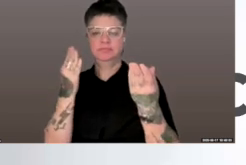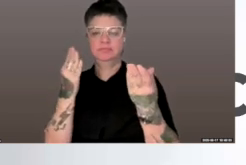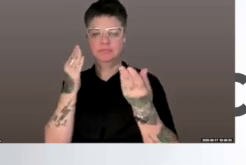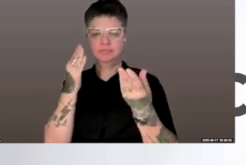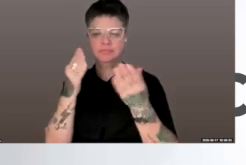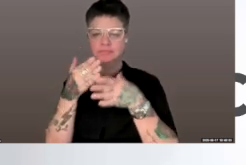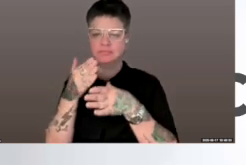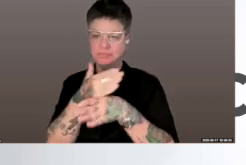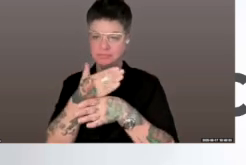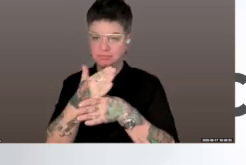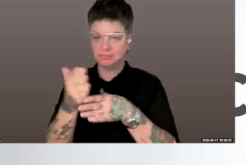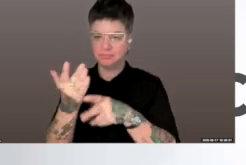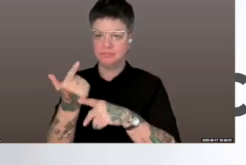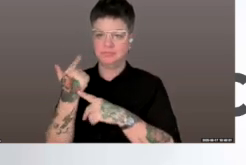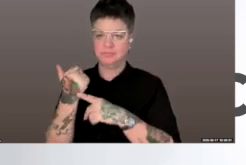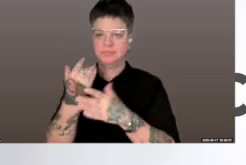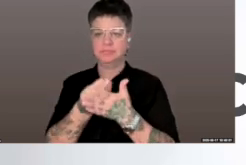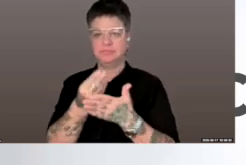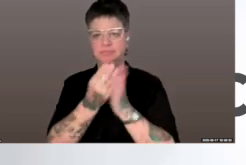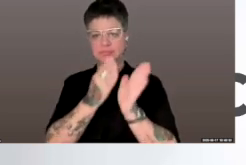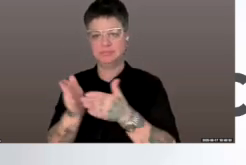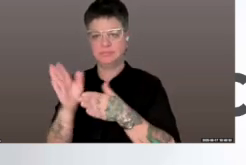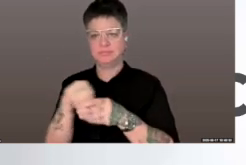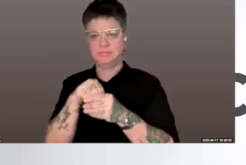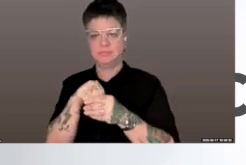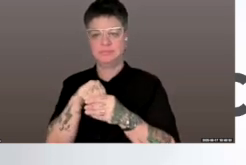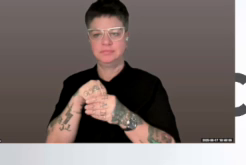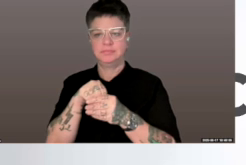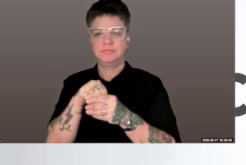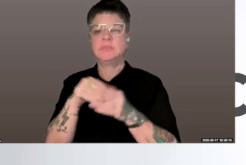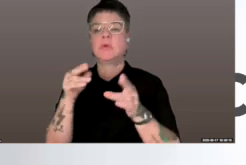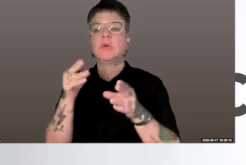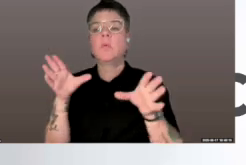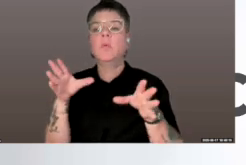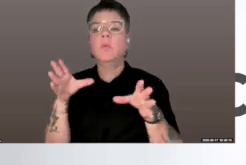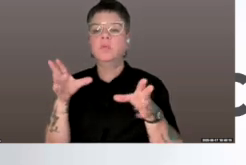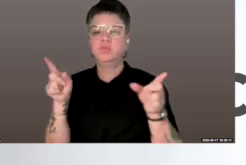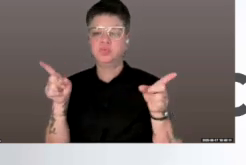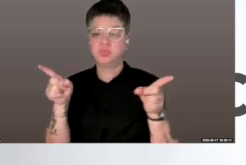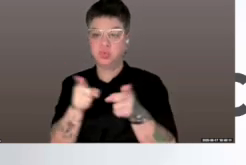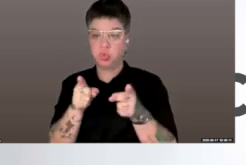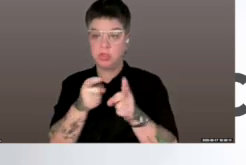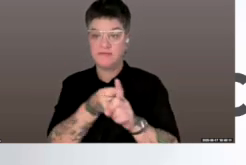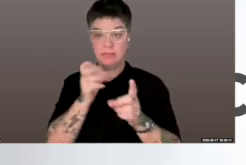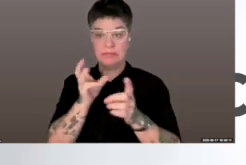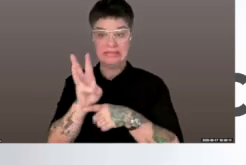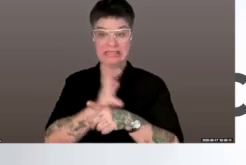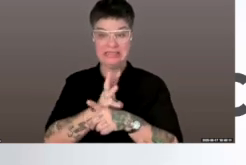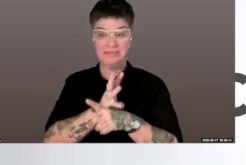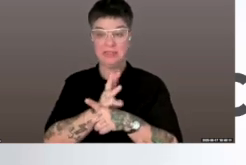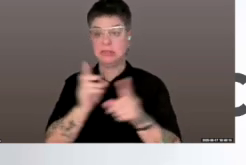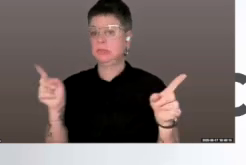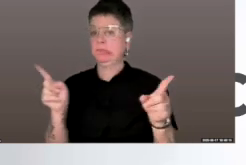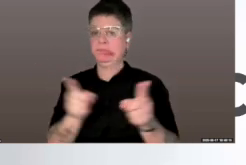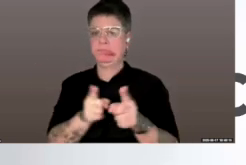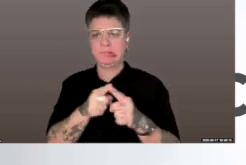So other updates beyond what was conveyed in last year's funding plan, we are including we're shortening